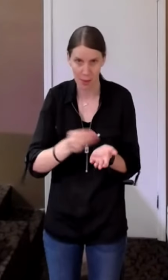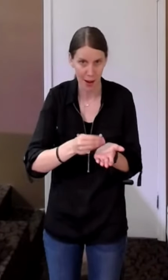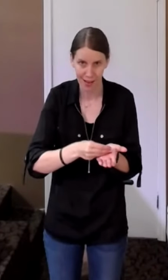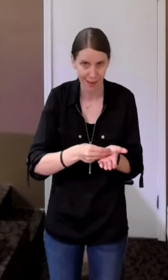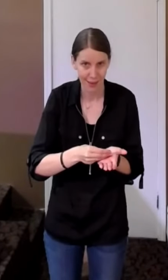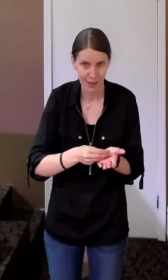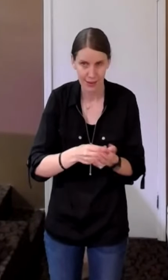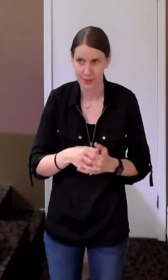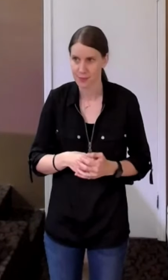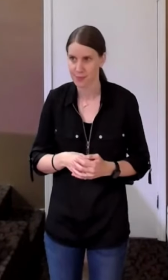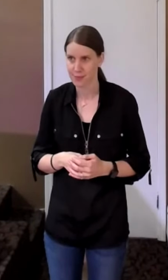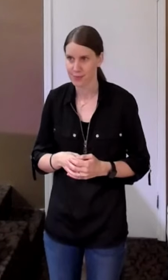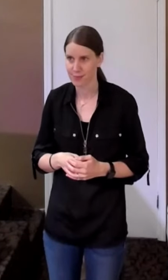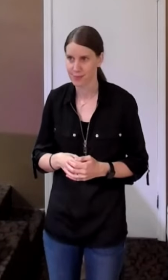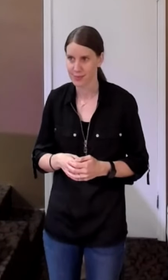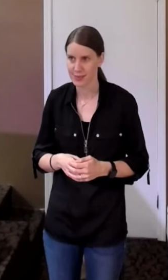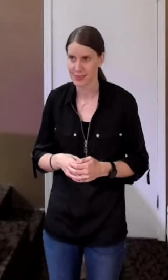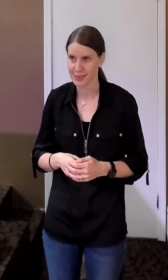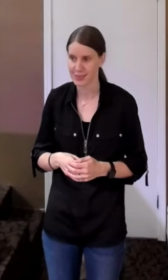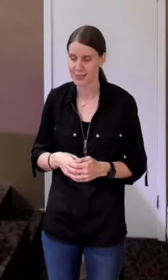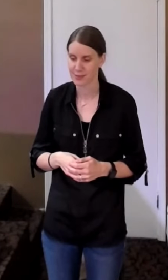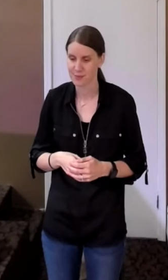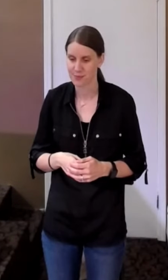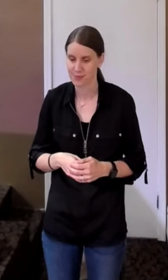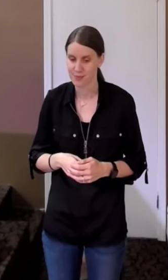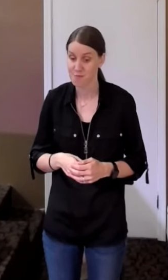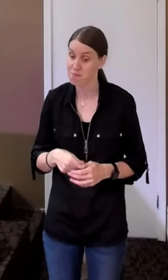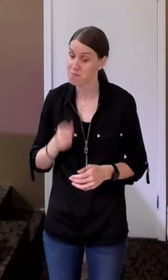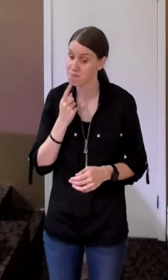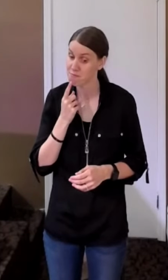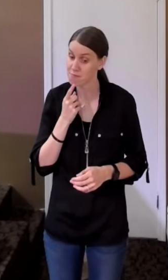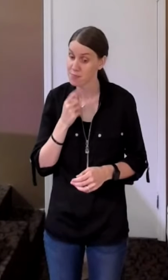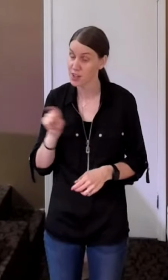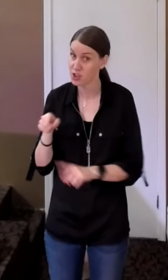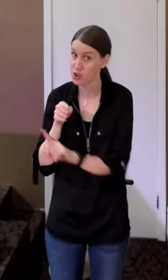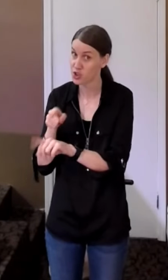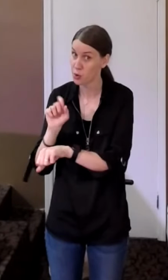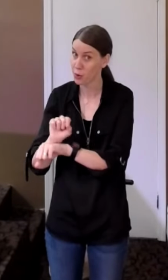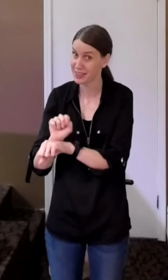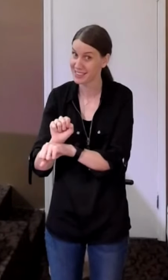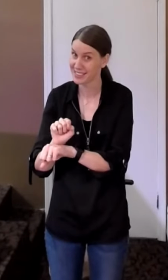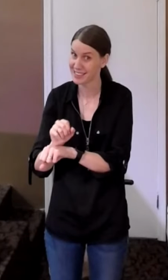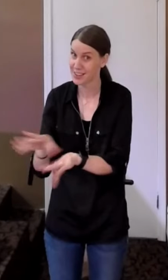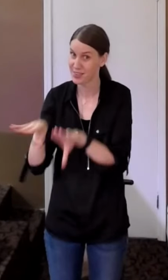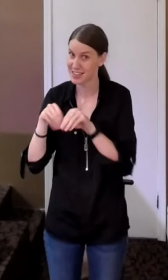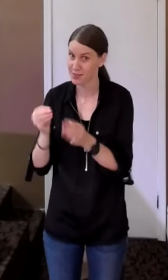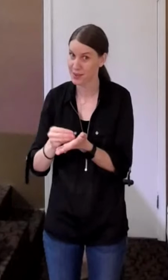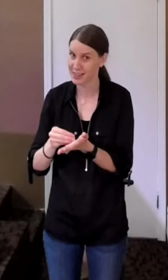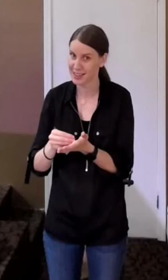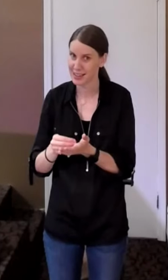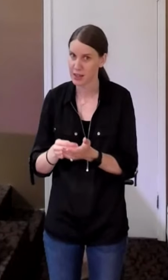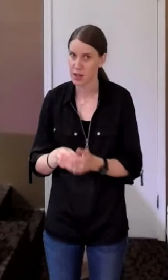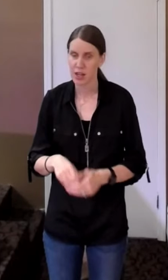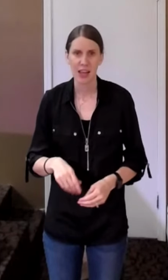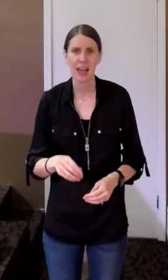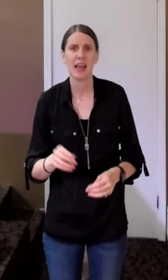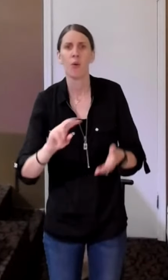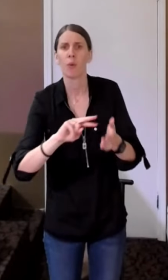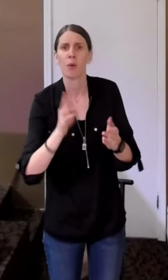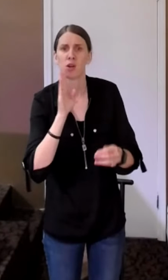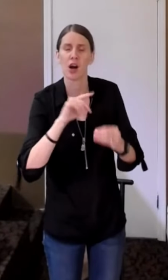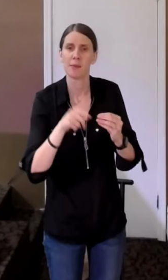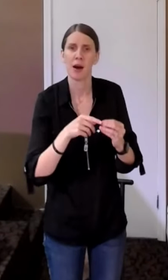it? Well, down lower, she's industrious. But the thing here is, we're not trying to pigeonhole